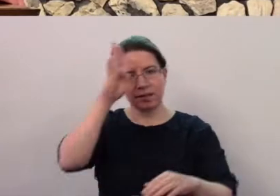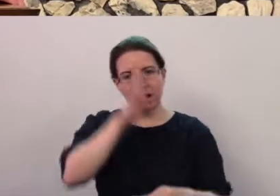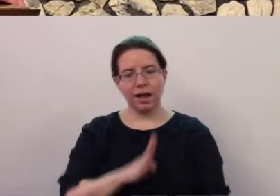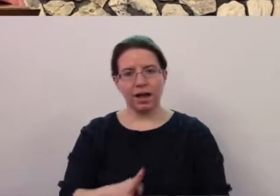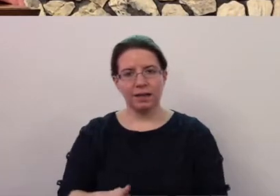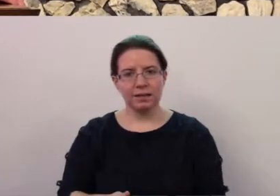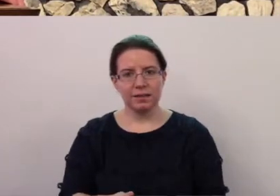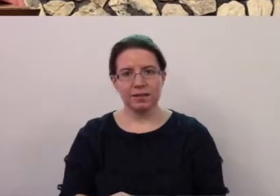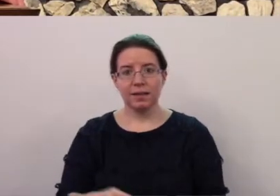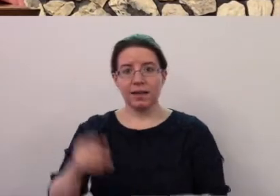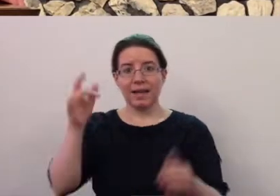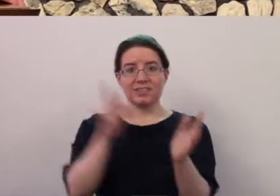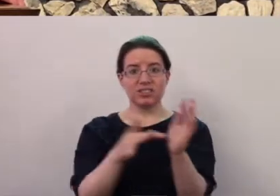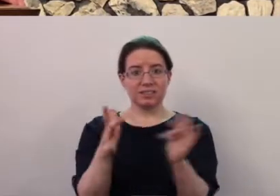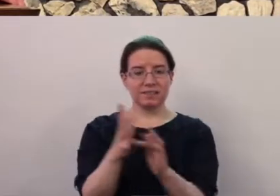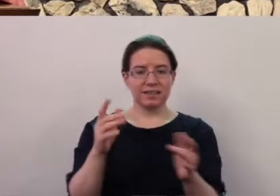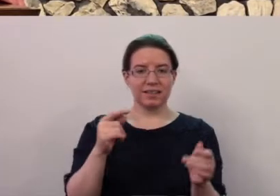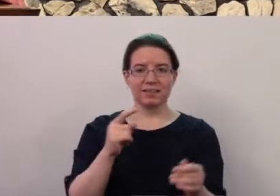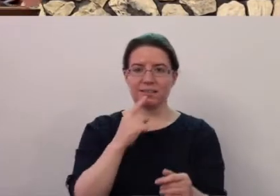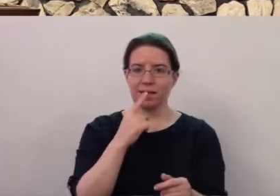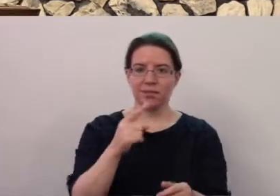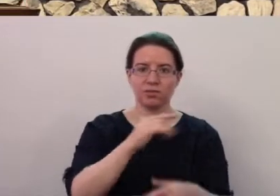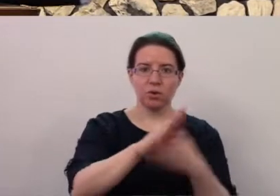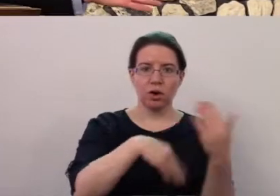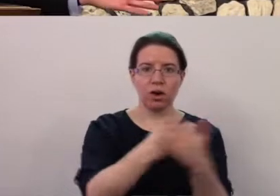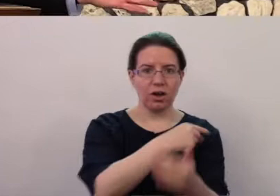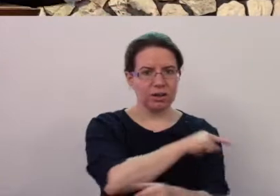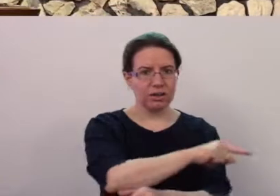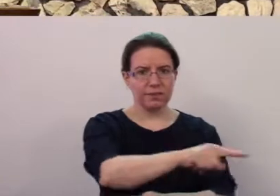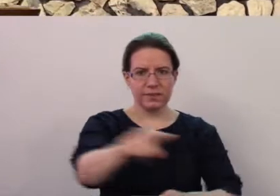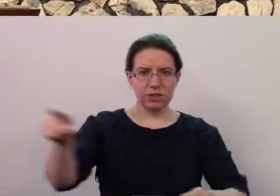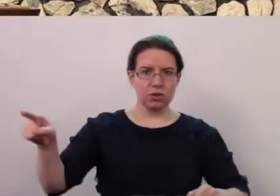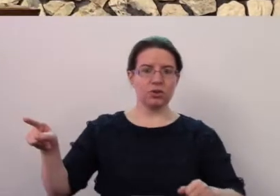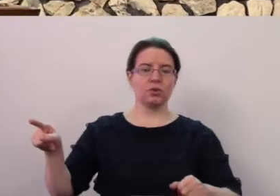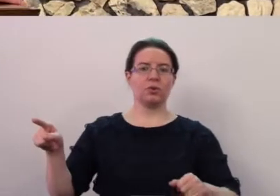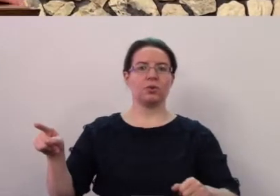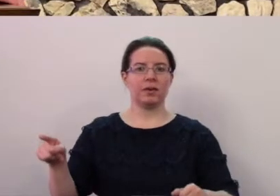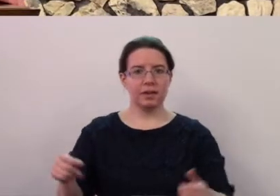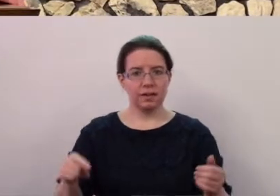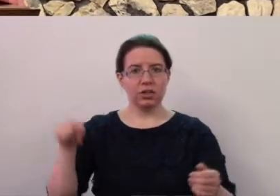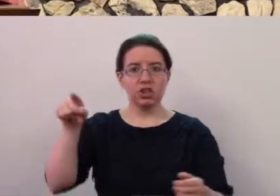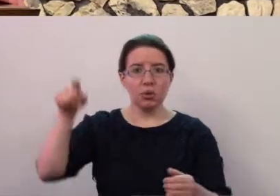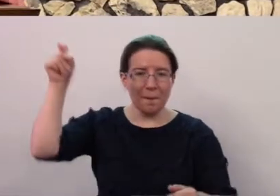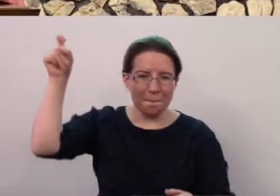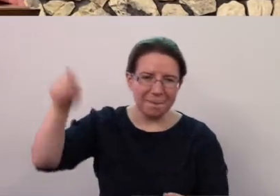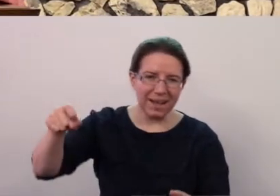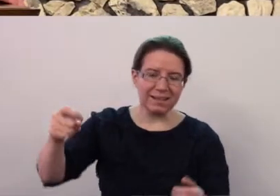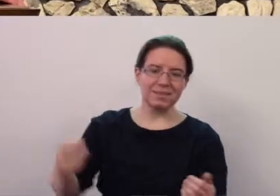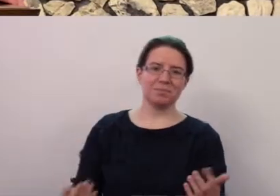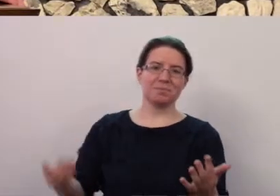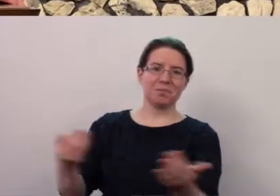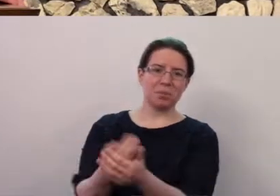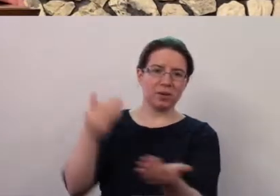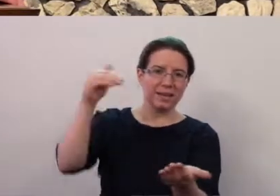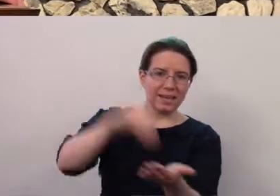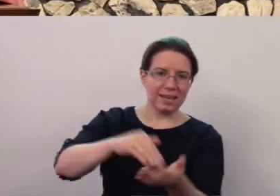told Nicodemus that, but he tells all of you. Yes. He tells every one of us, you must be born again. And this is how you're born again of